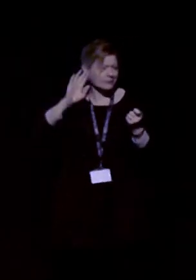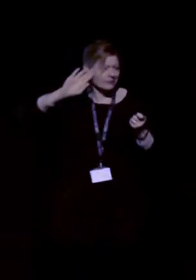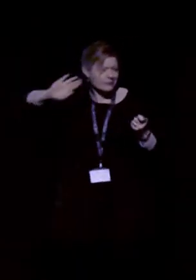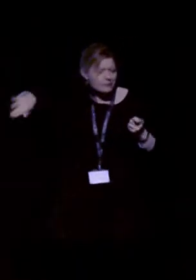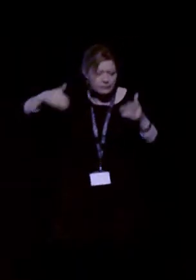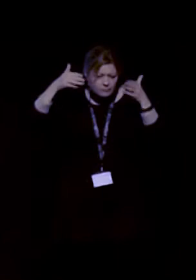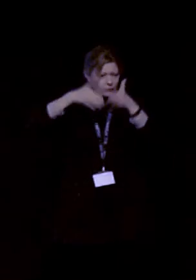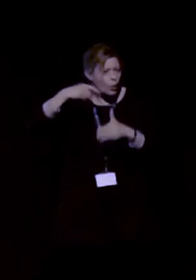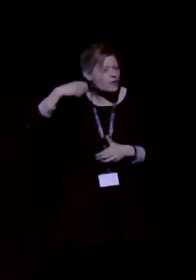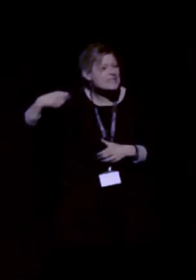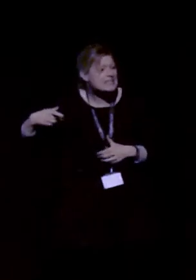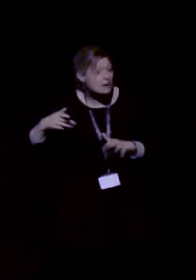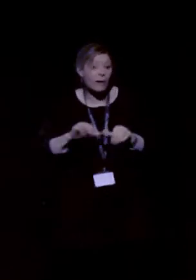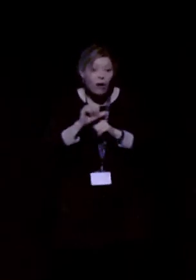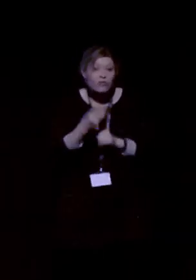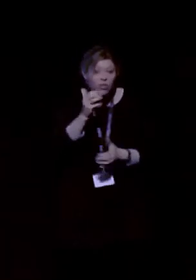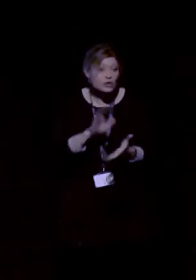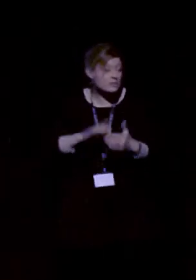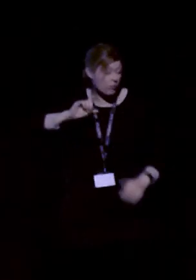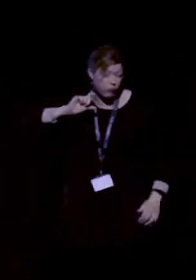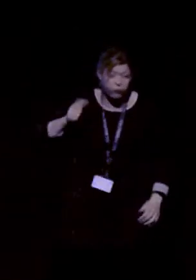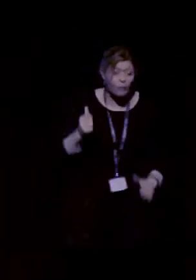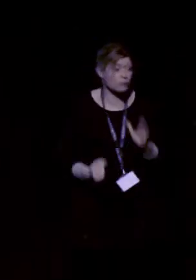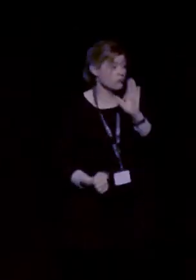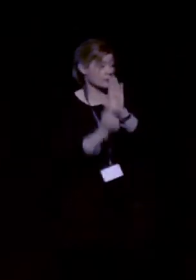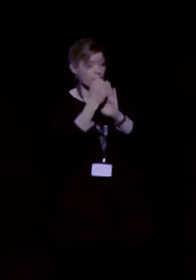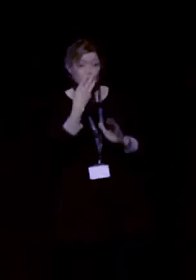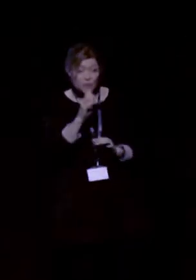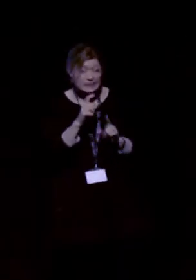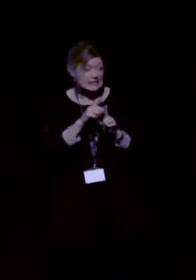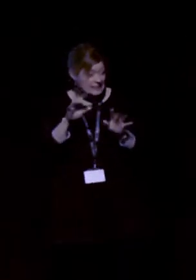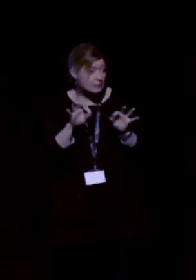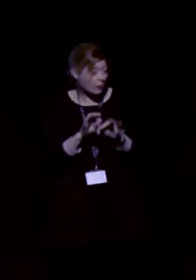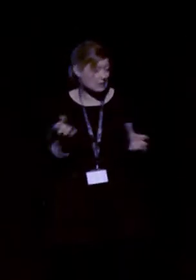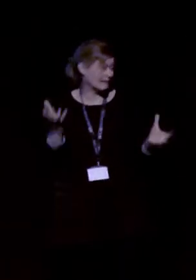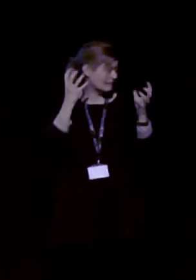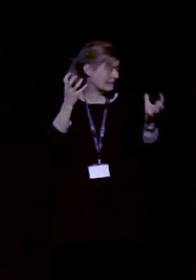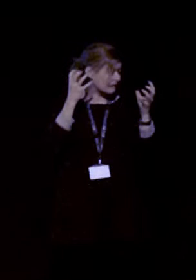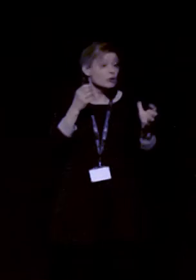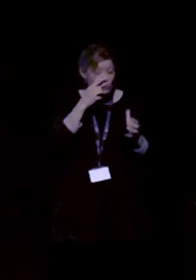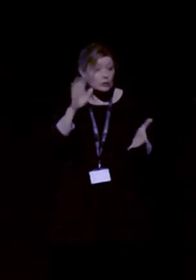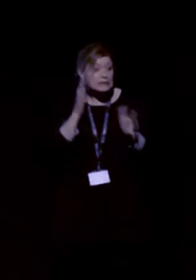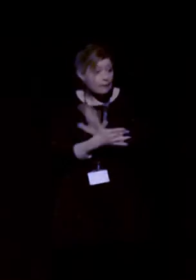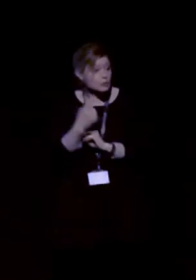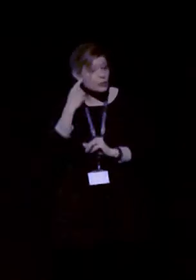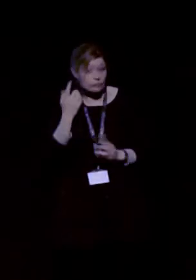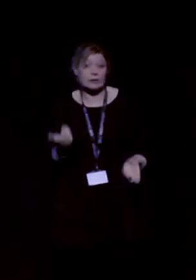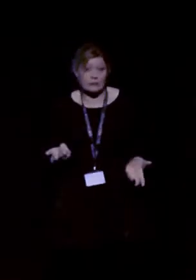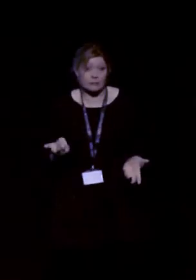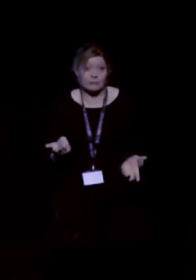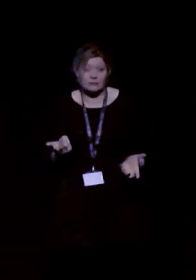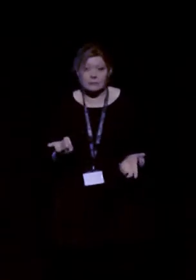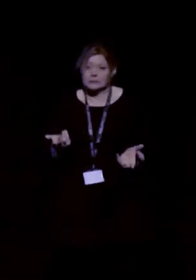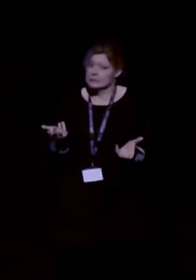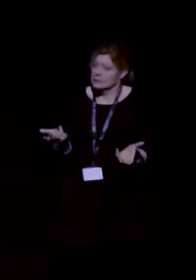the noise up so much that it's like 90 decibels. It's ridiculously loud and potentially even damaging their hearing. So